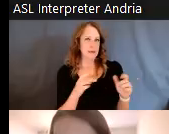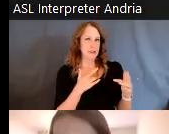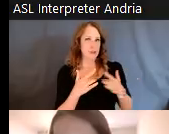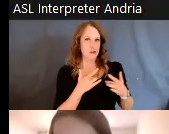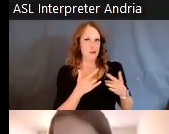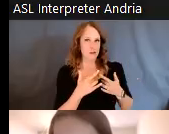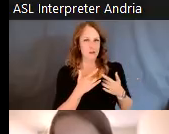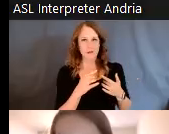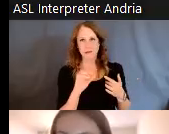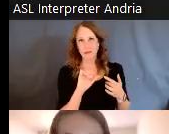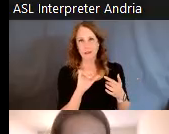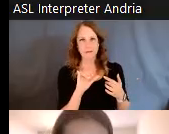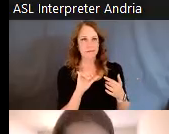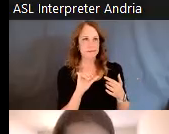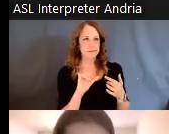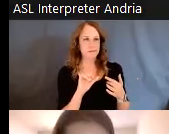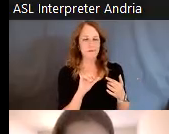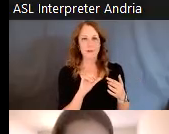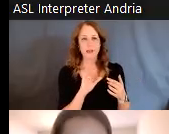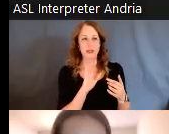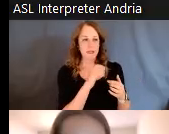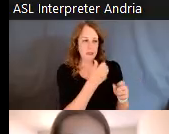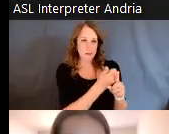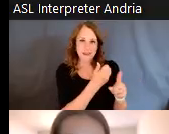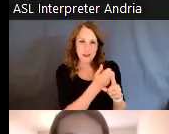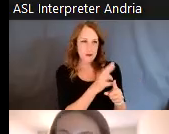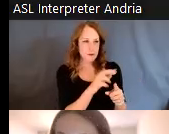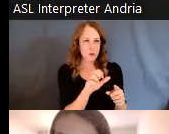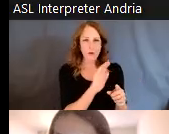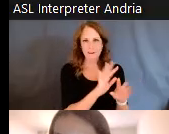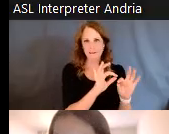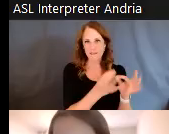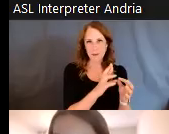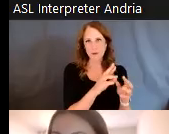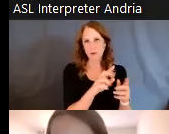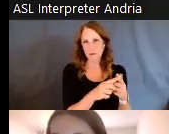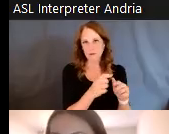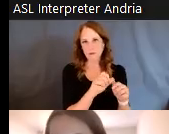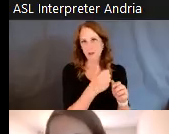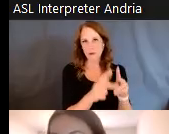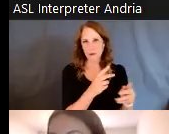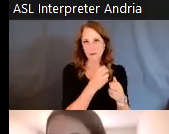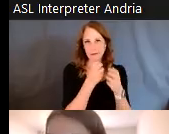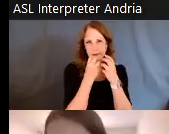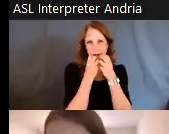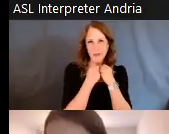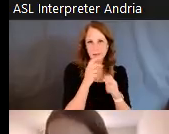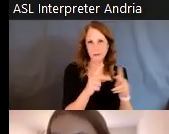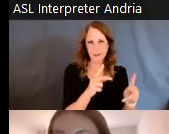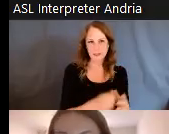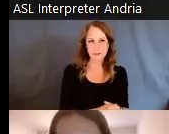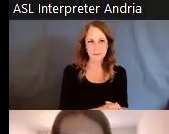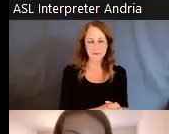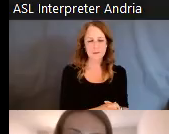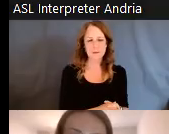that's for their person or their loved ones. And then also making sure that medical piece is offered to them